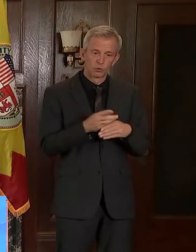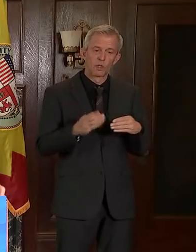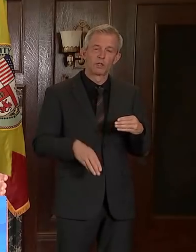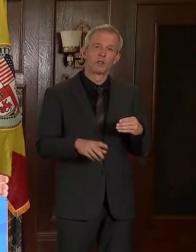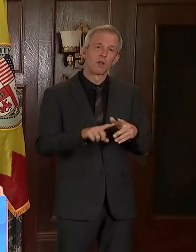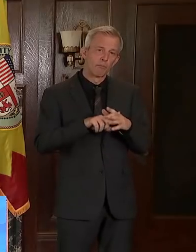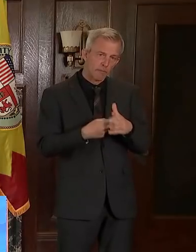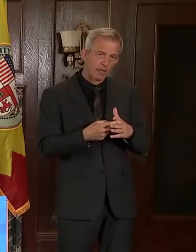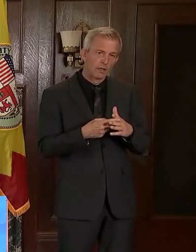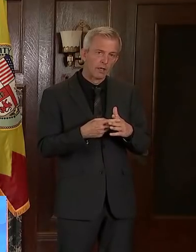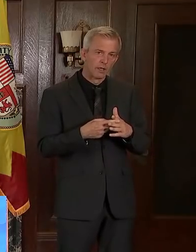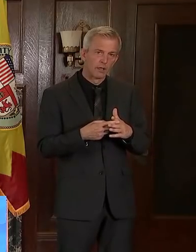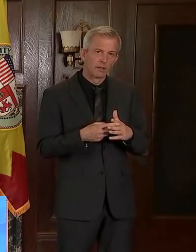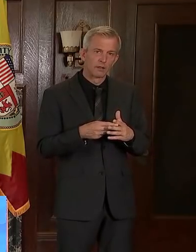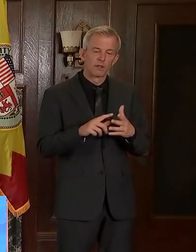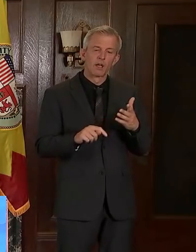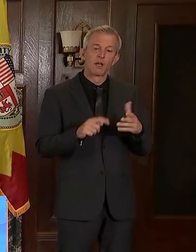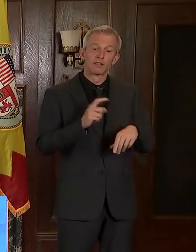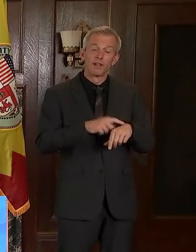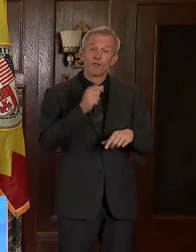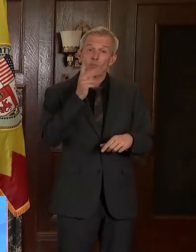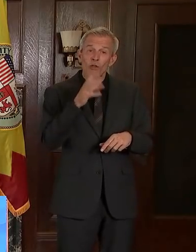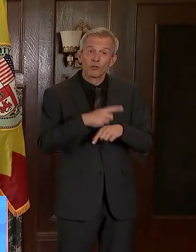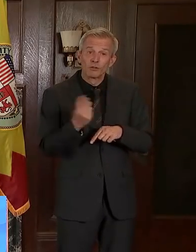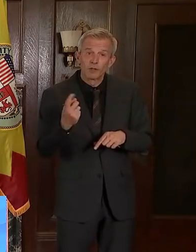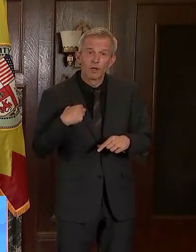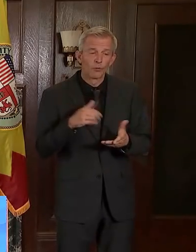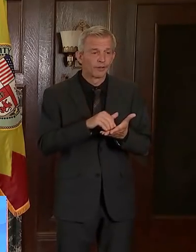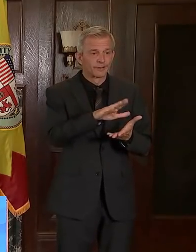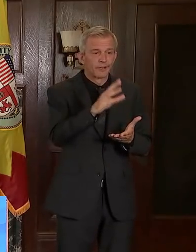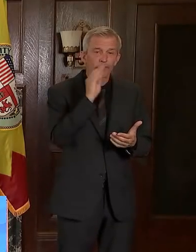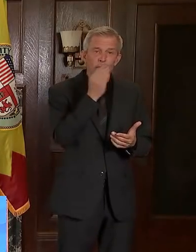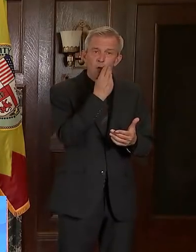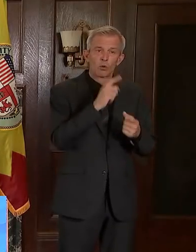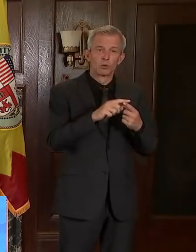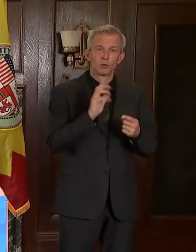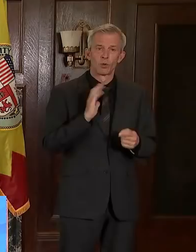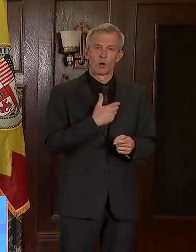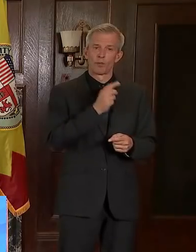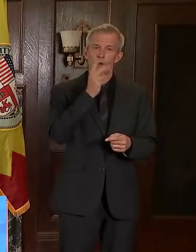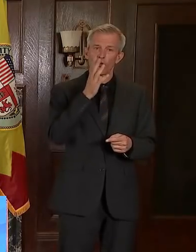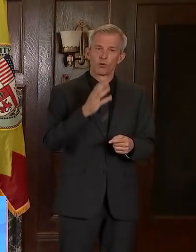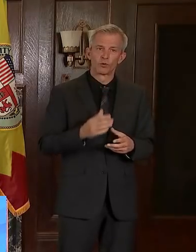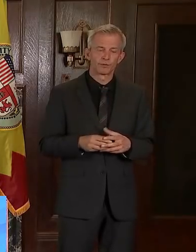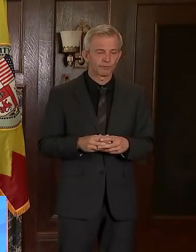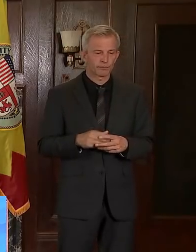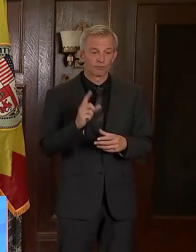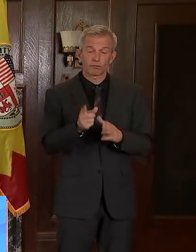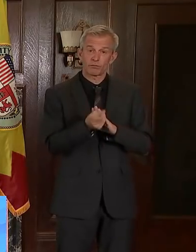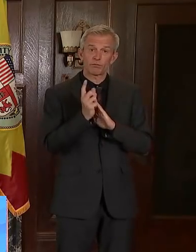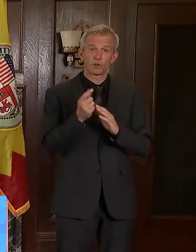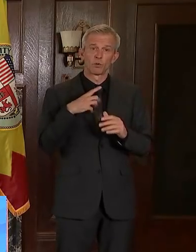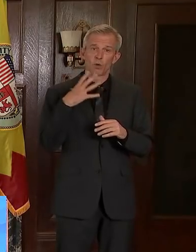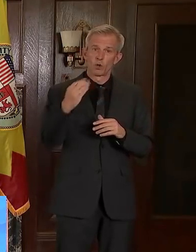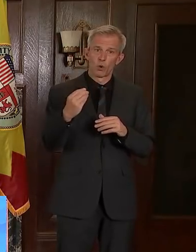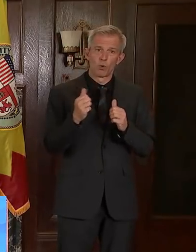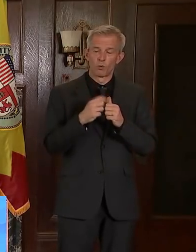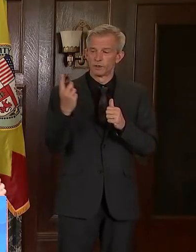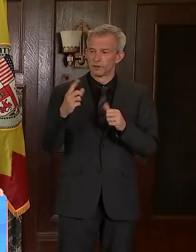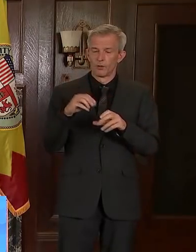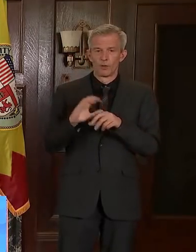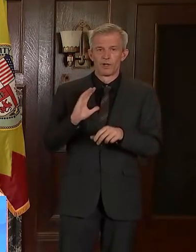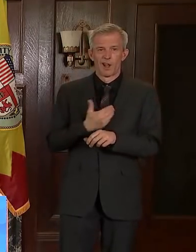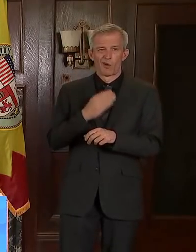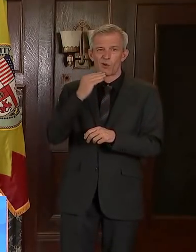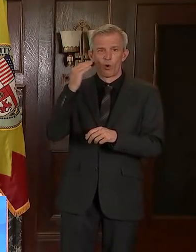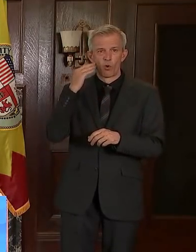a time for Mother's Day where we can send flowers to our mothers, a moment where we can go out with somebody in our household maybe and take a